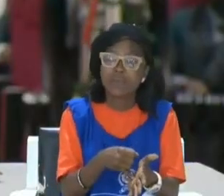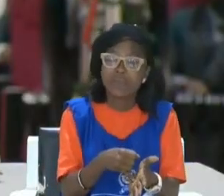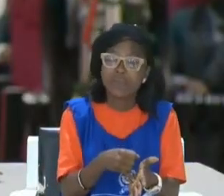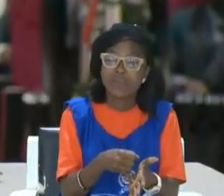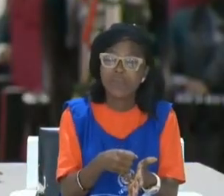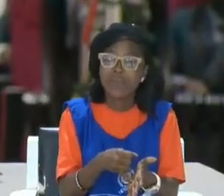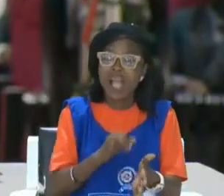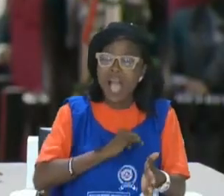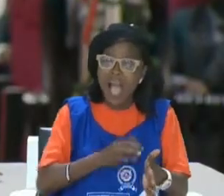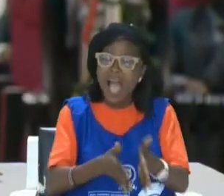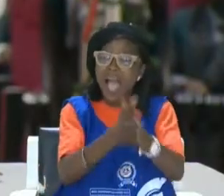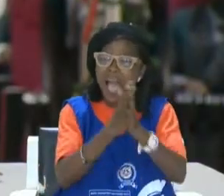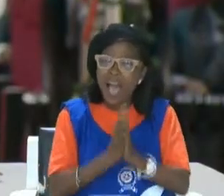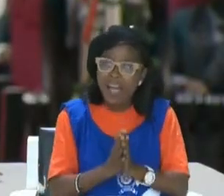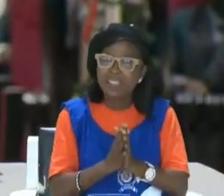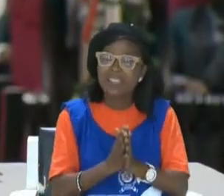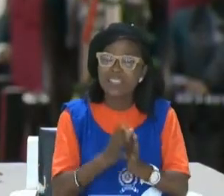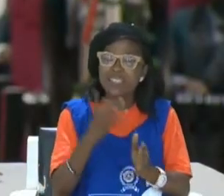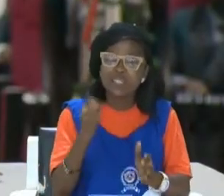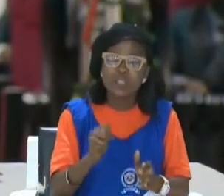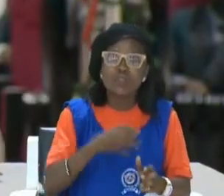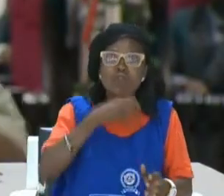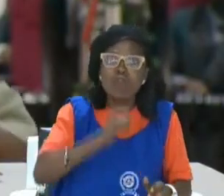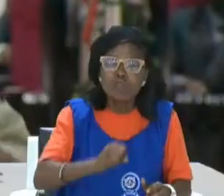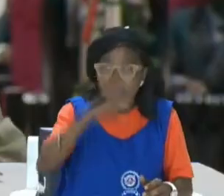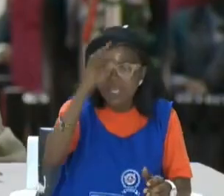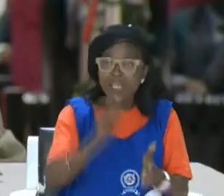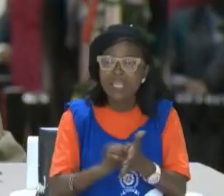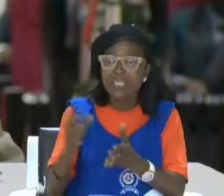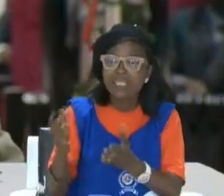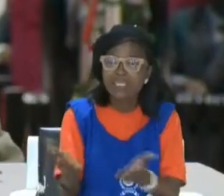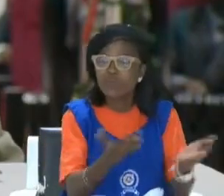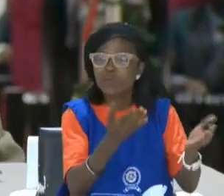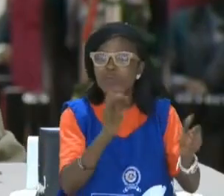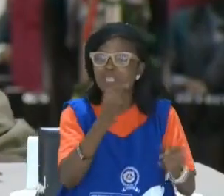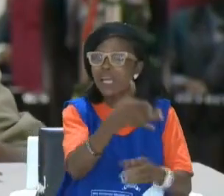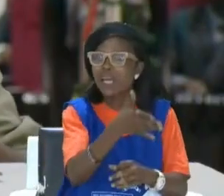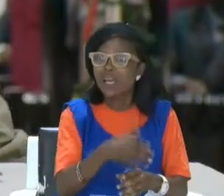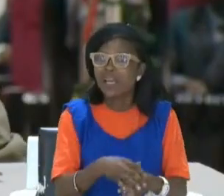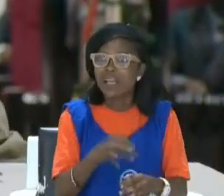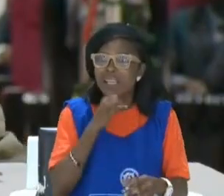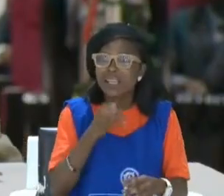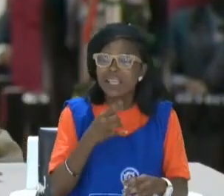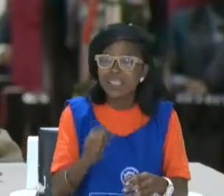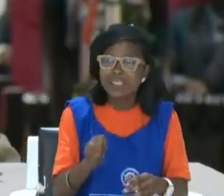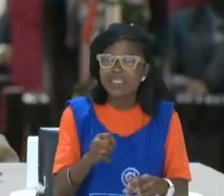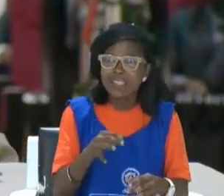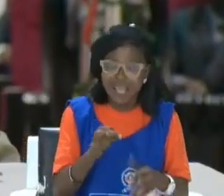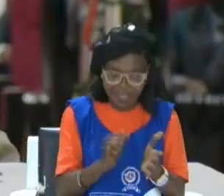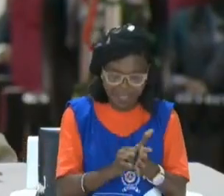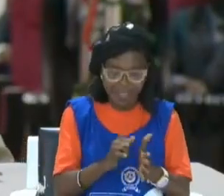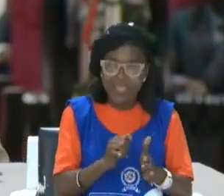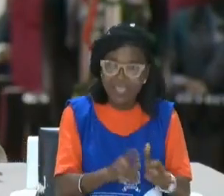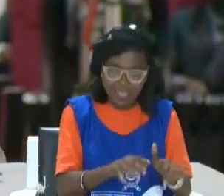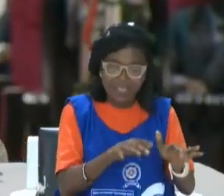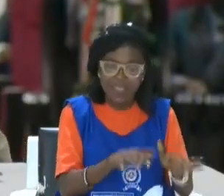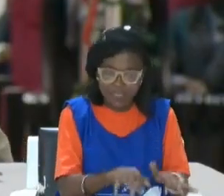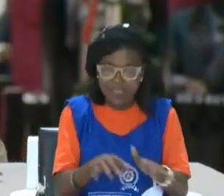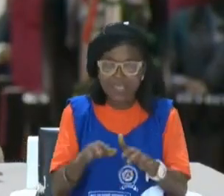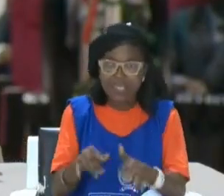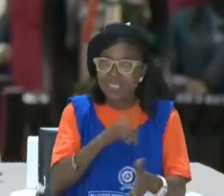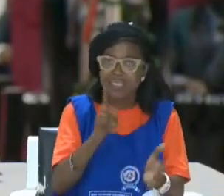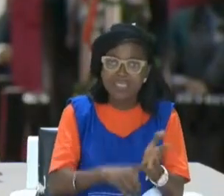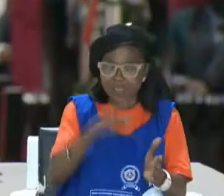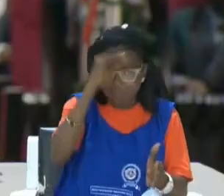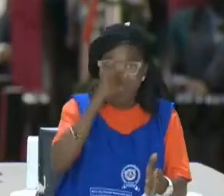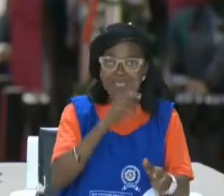I asked the old man who took me, "That man is so happy. Is he going to be released next week or what?" Oh, he said,